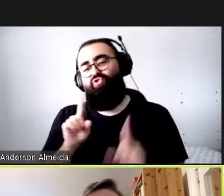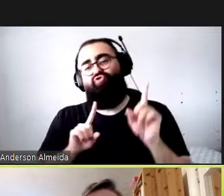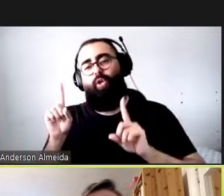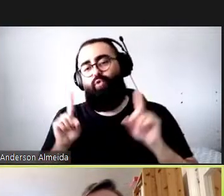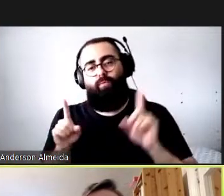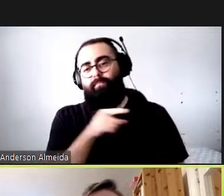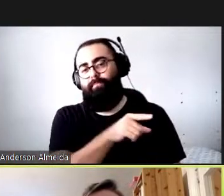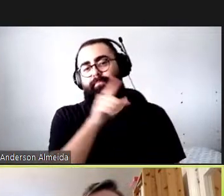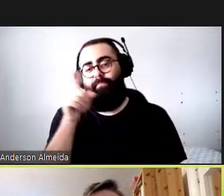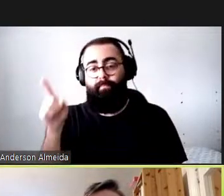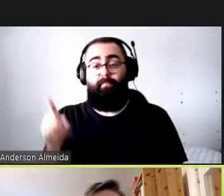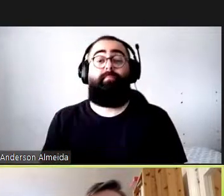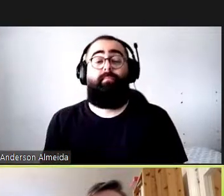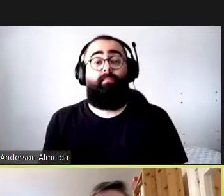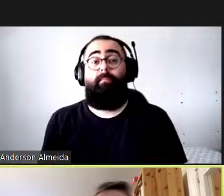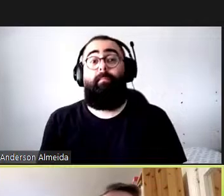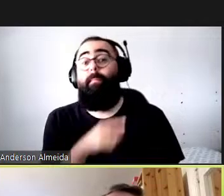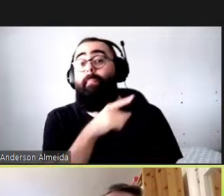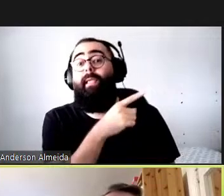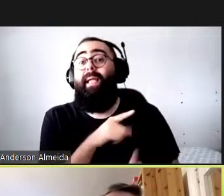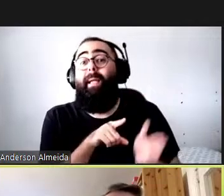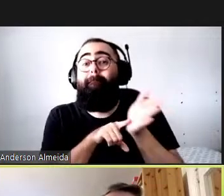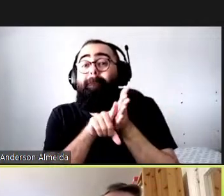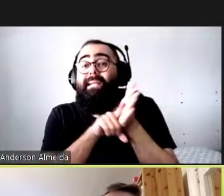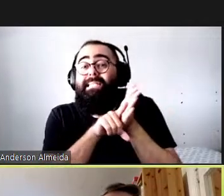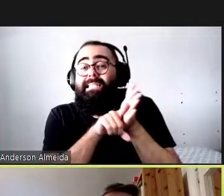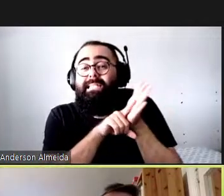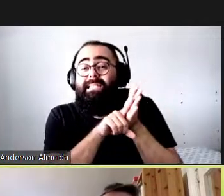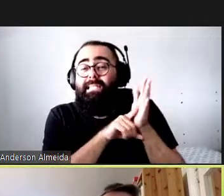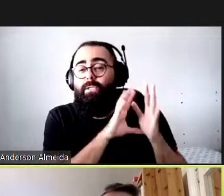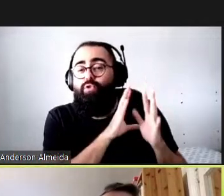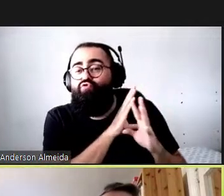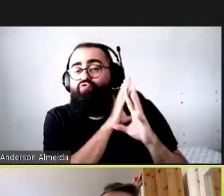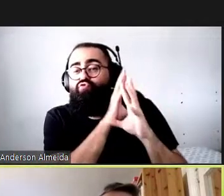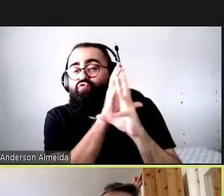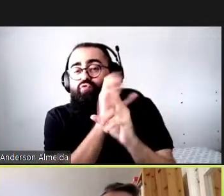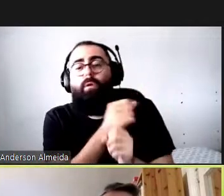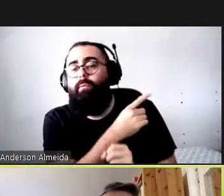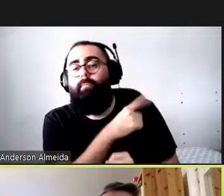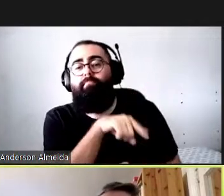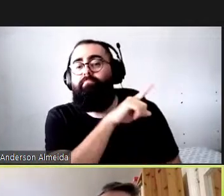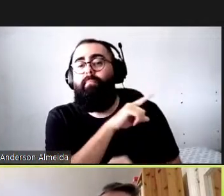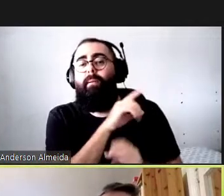And it's been suggested that the